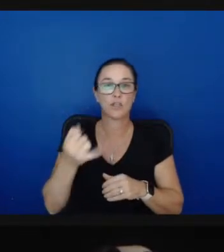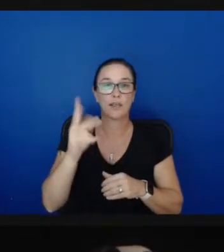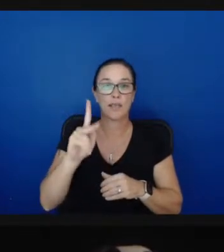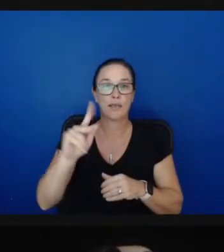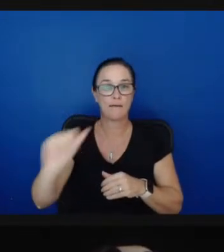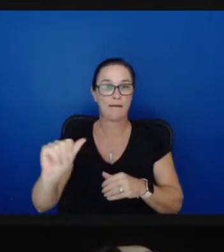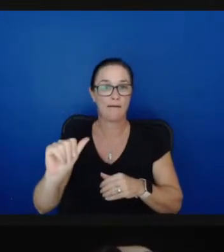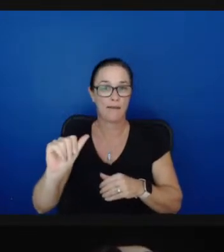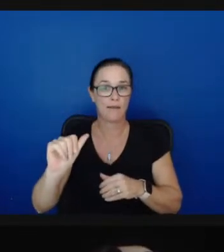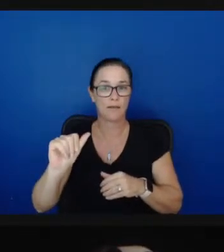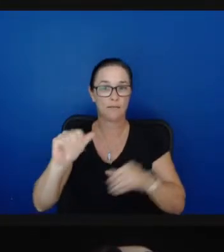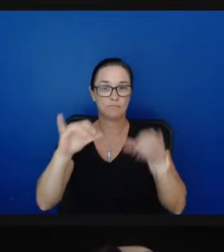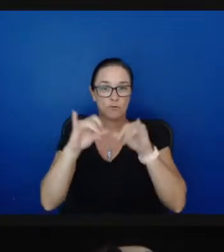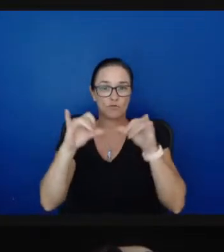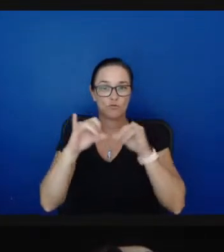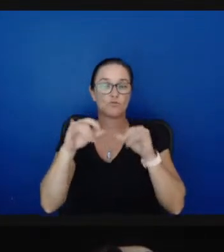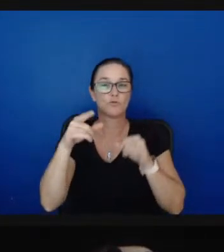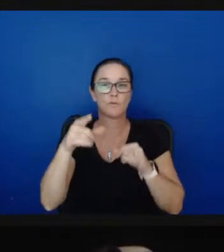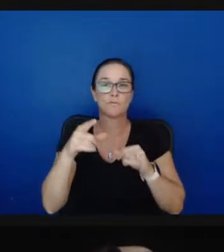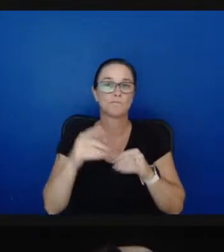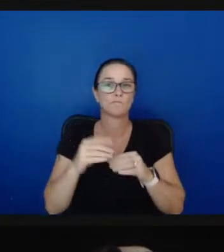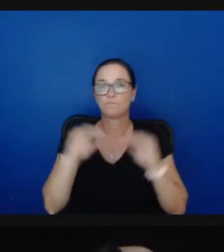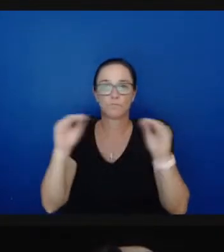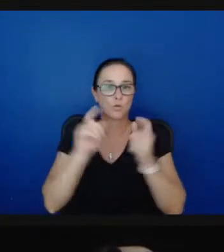on the rift zone near people.